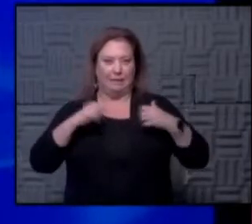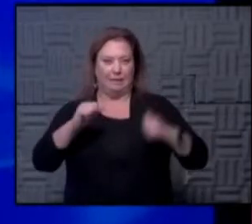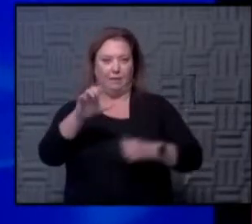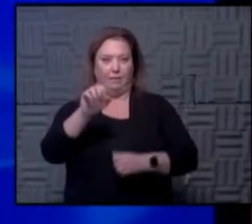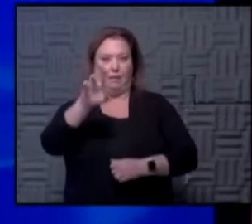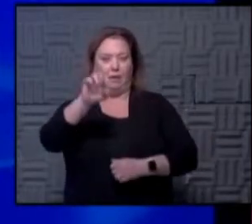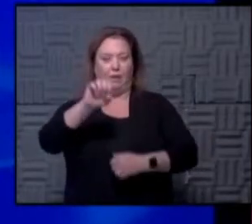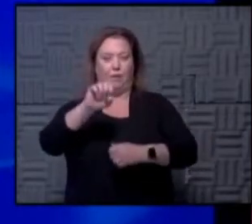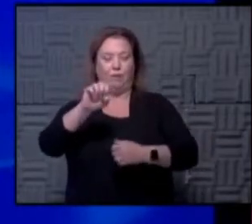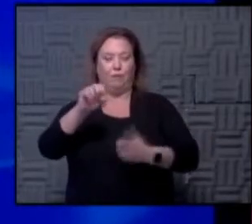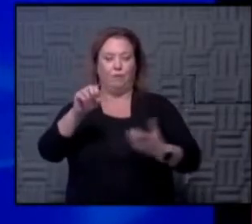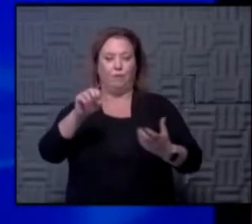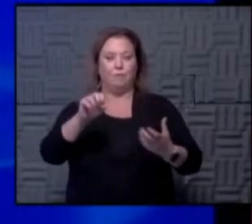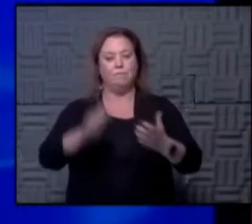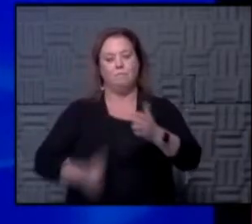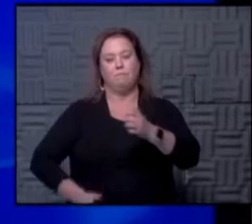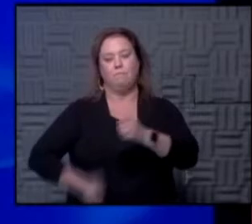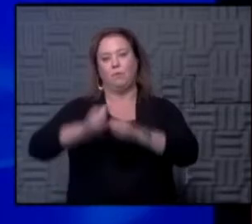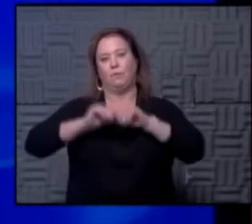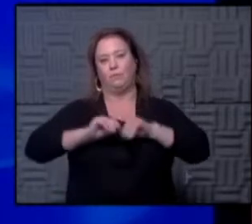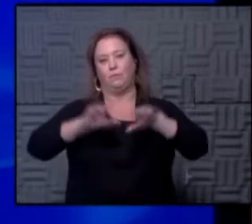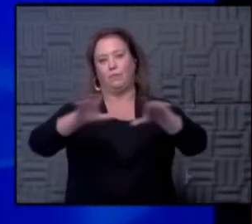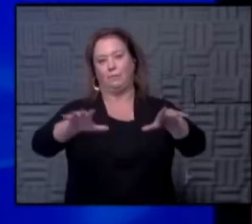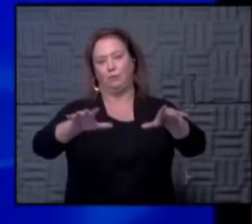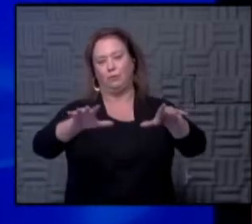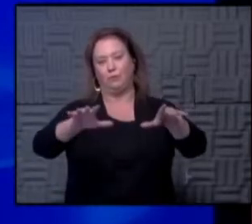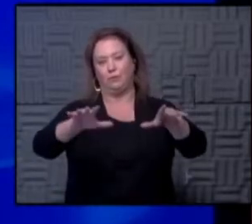that the majority of transmission